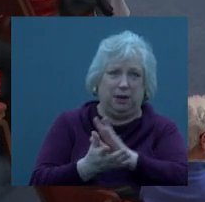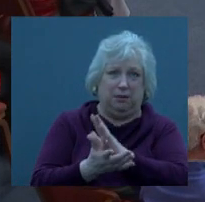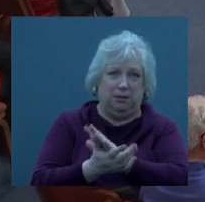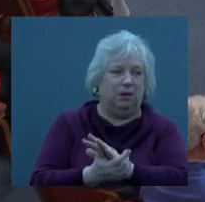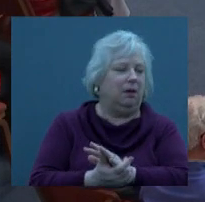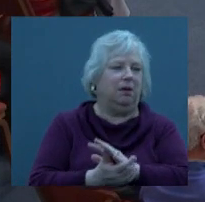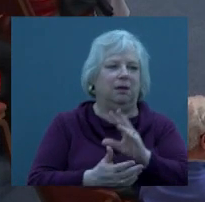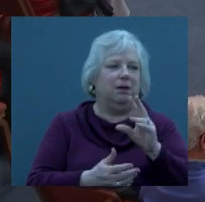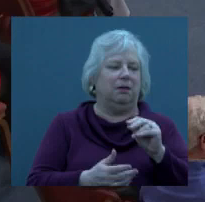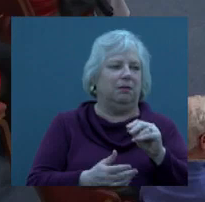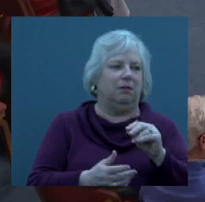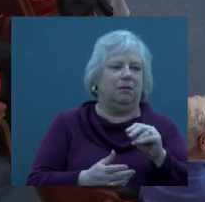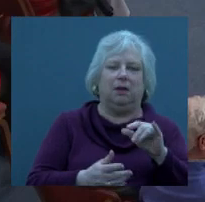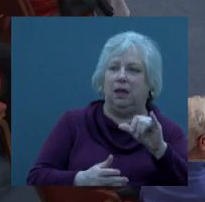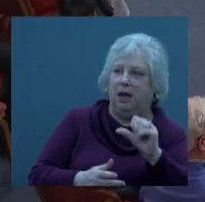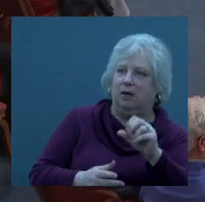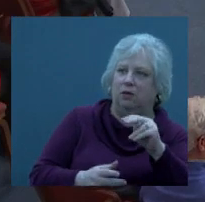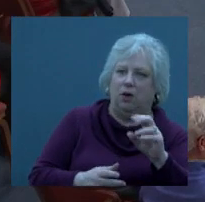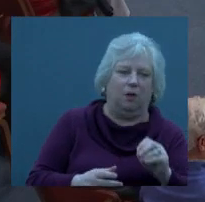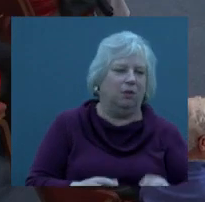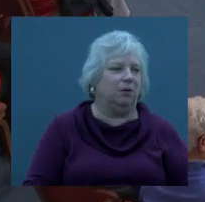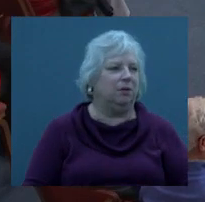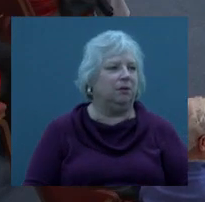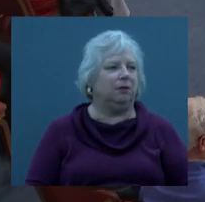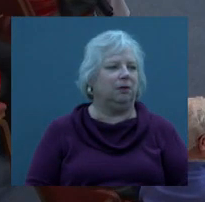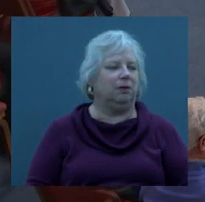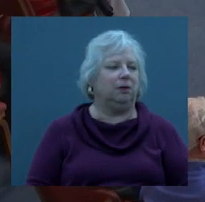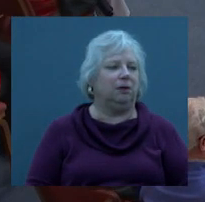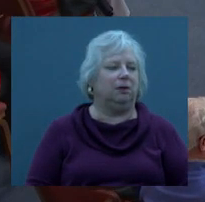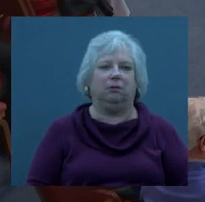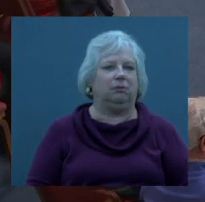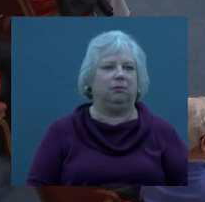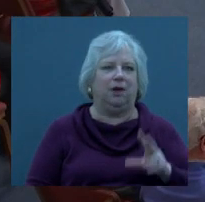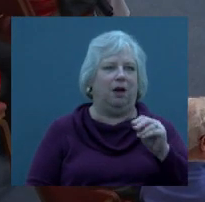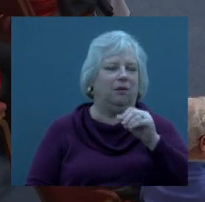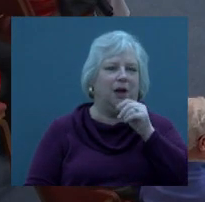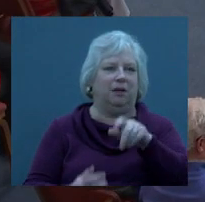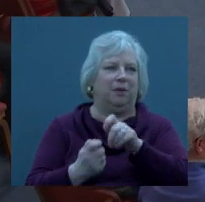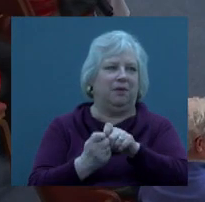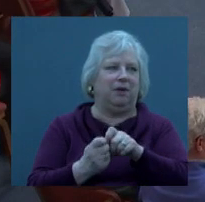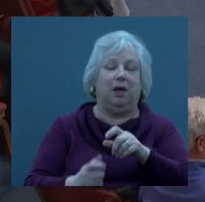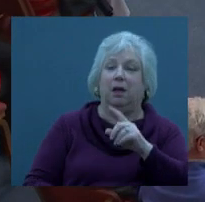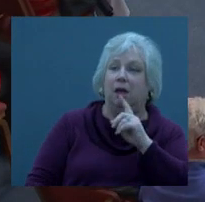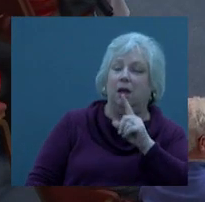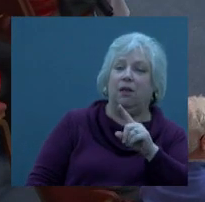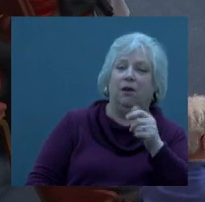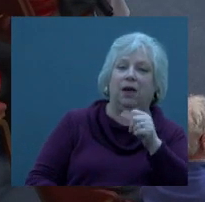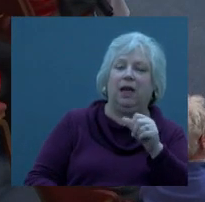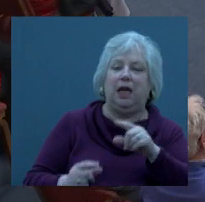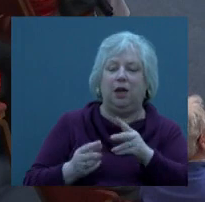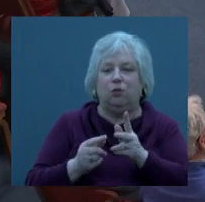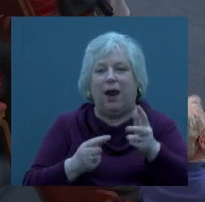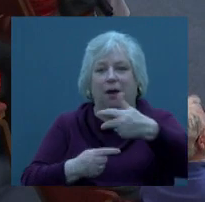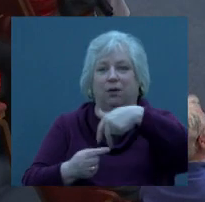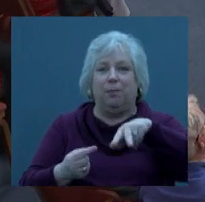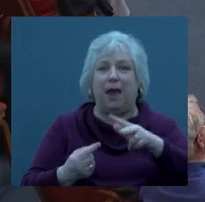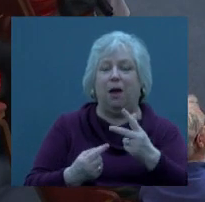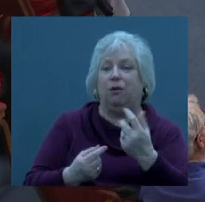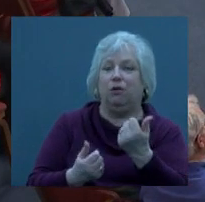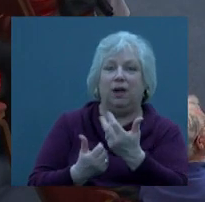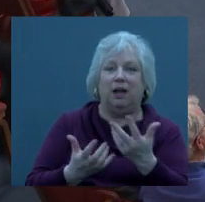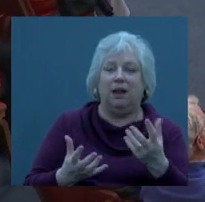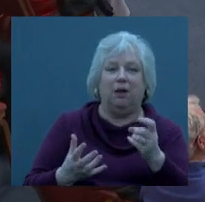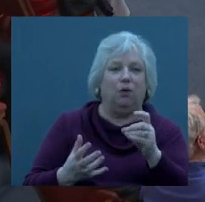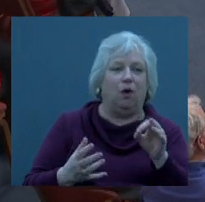There are not specifically. Yes or no? With this, no, not specifically. Is there any roundabout or